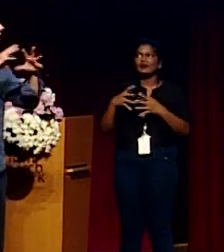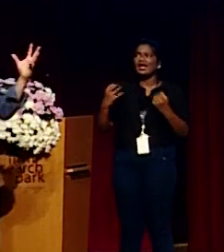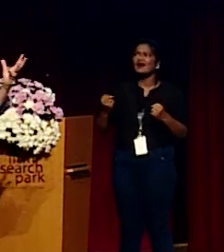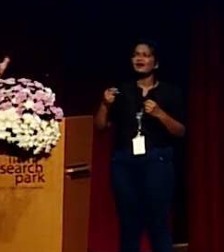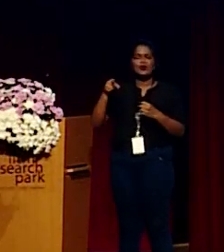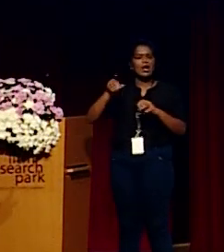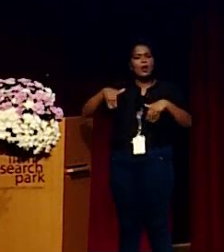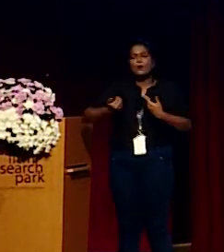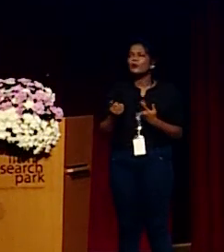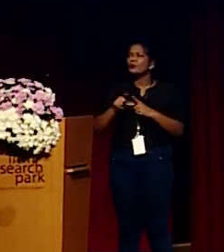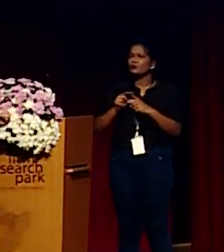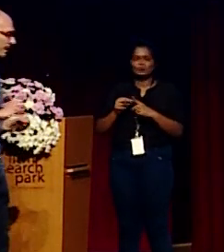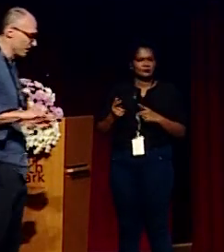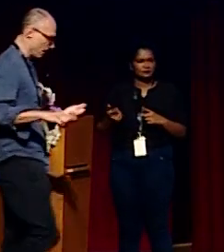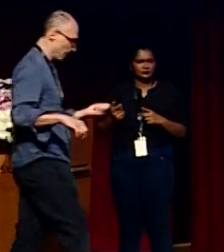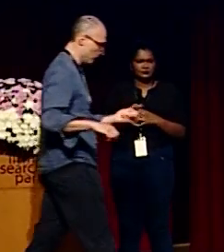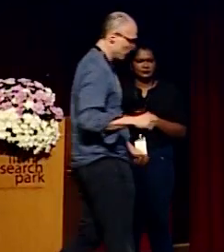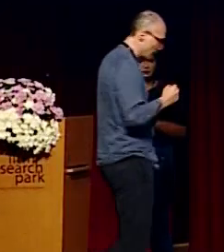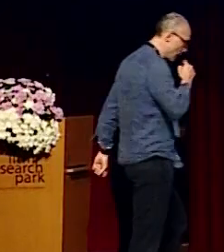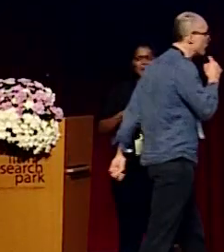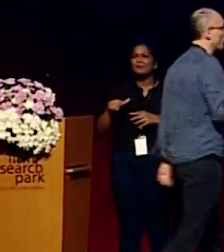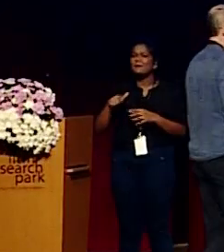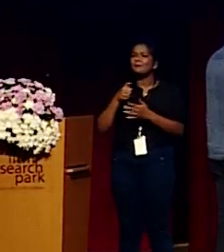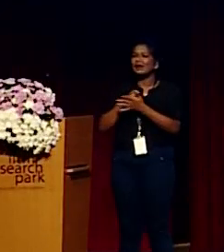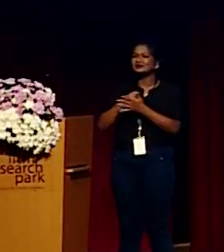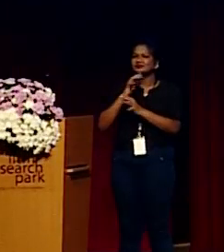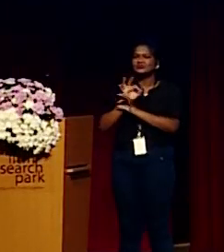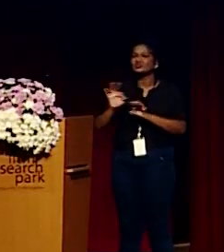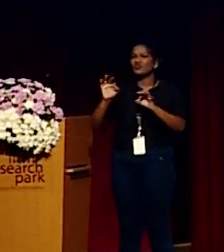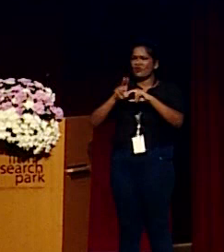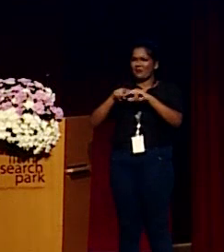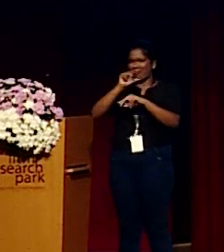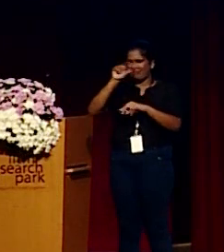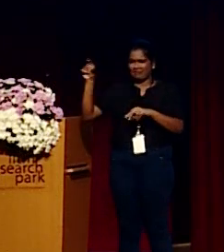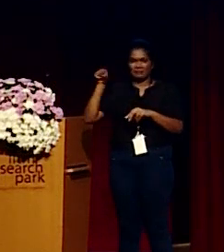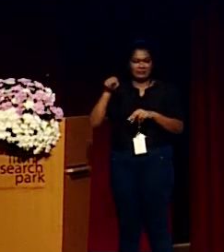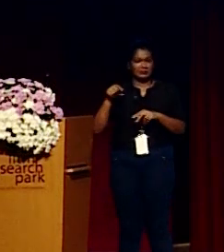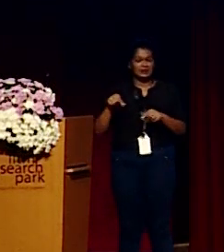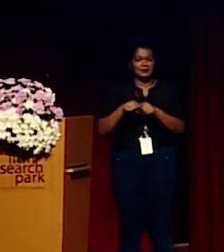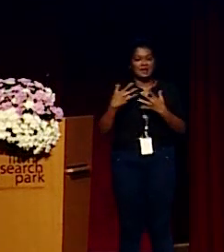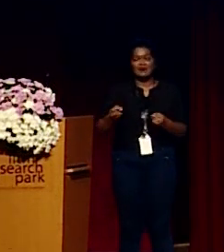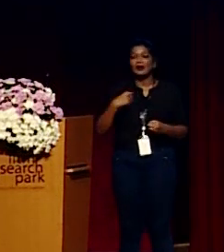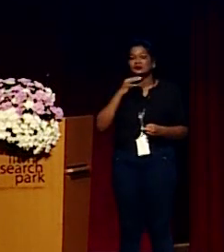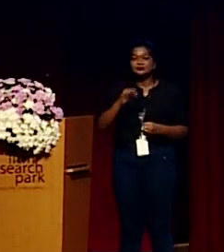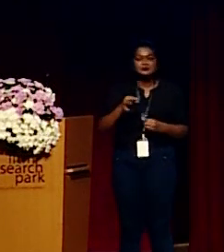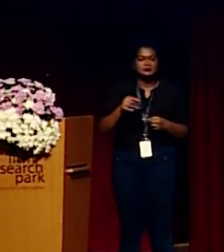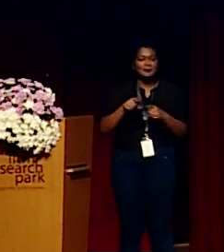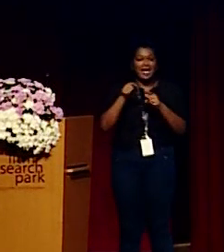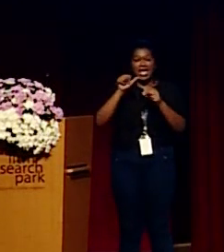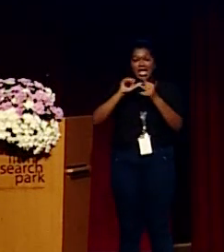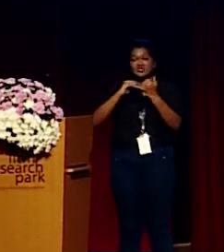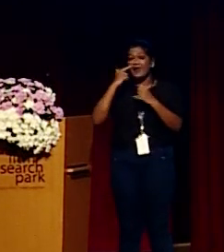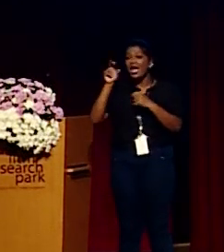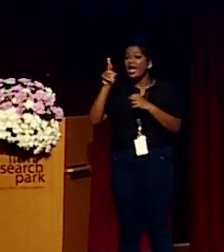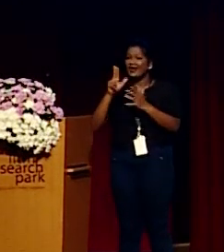overview how you would view a formula. So for instance, we've just had aspirin. Aspirin consists